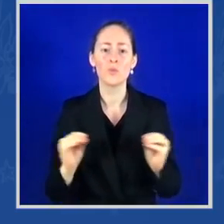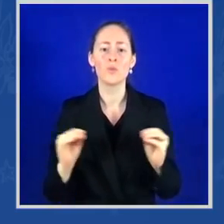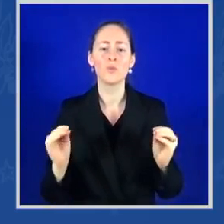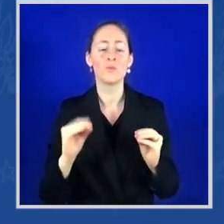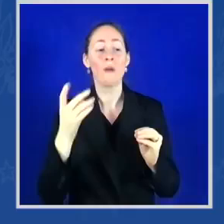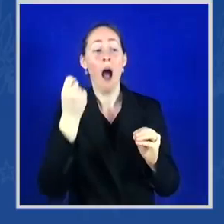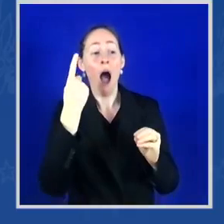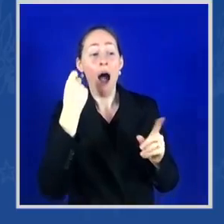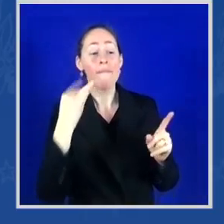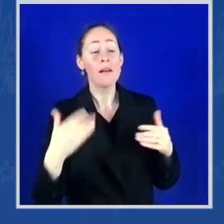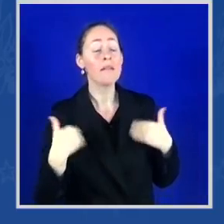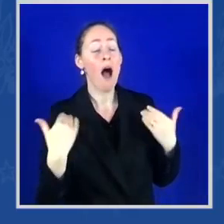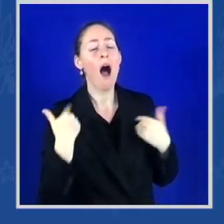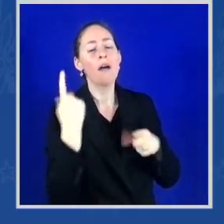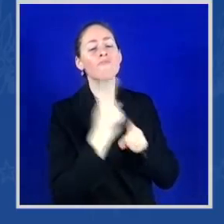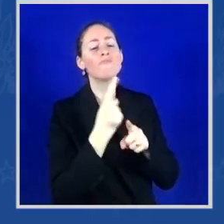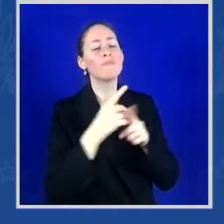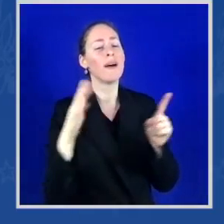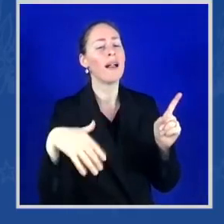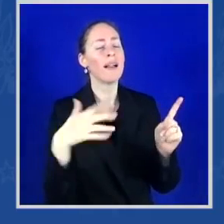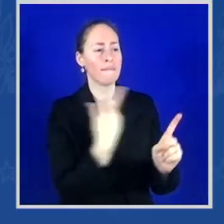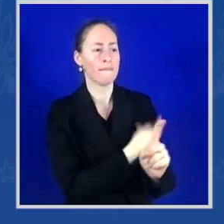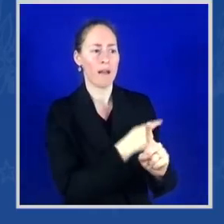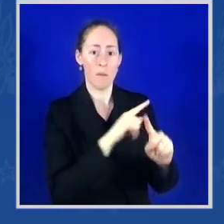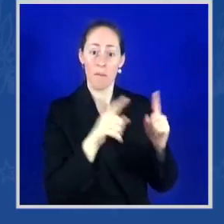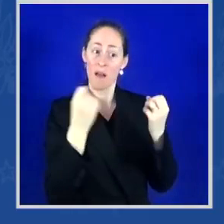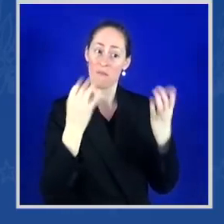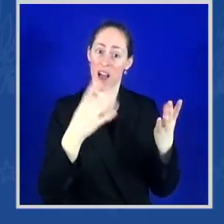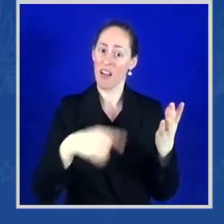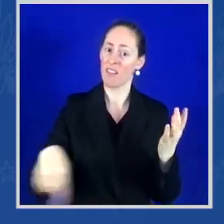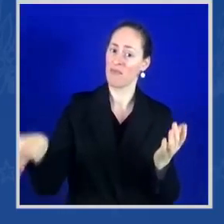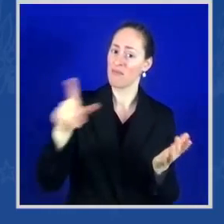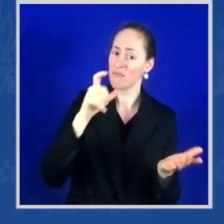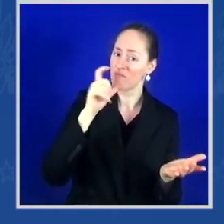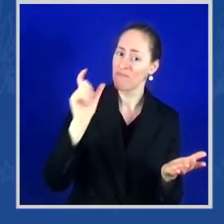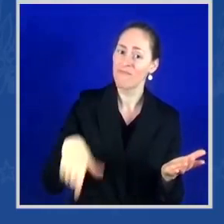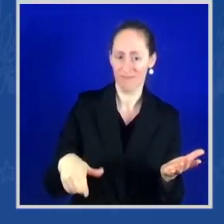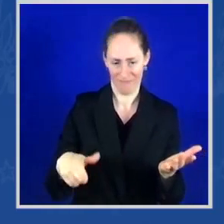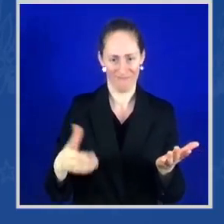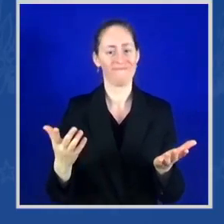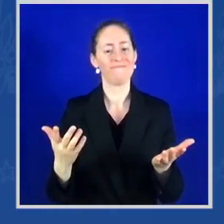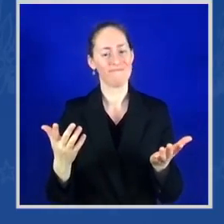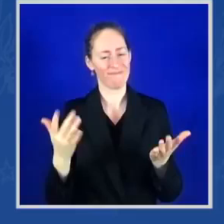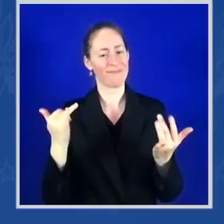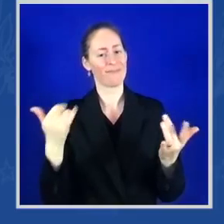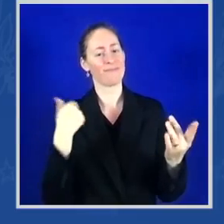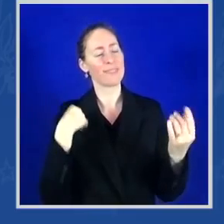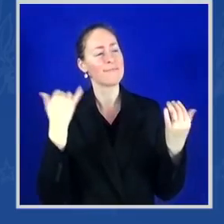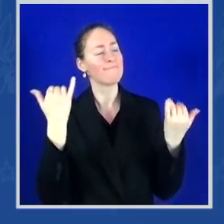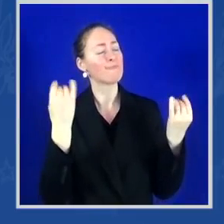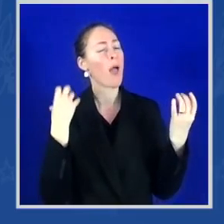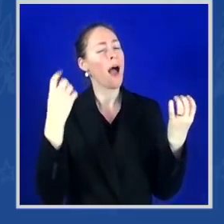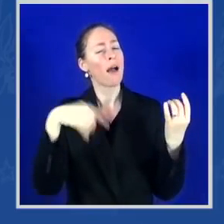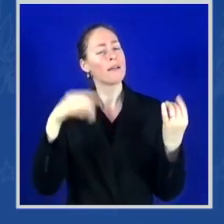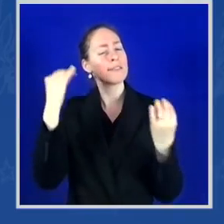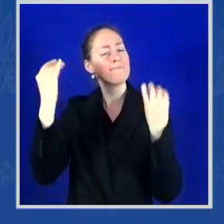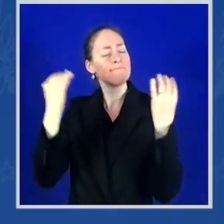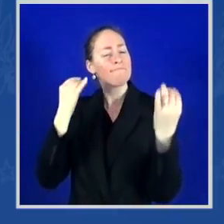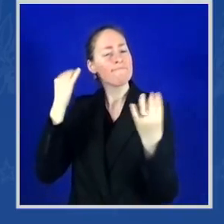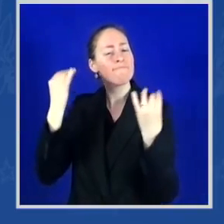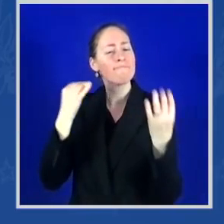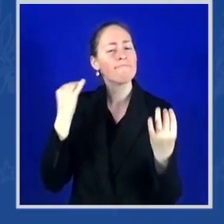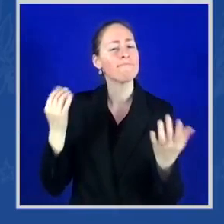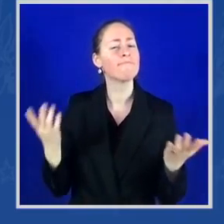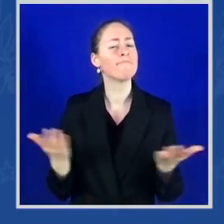calls upon us to reflect and remember, to give thanks and to honor. And that's what